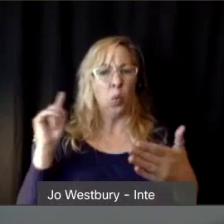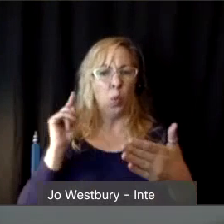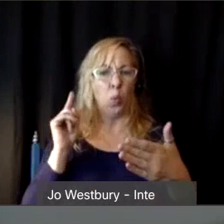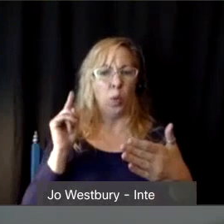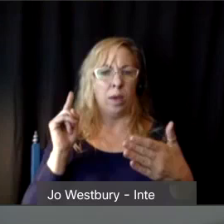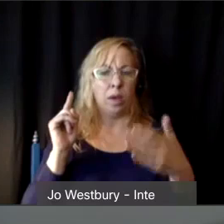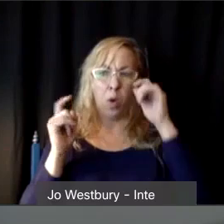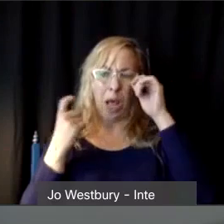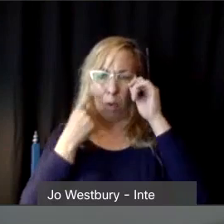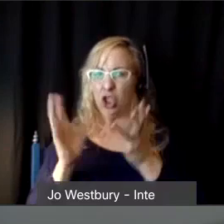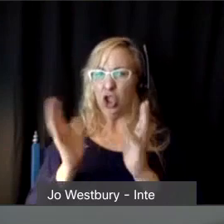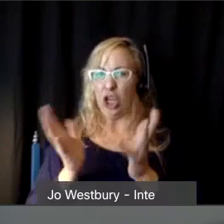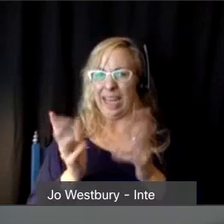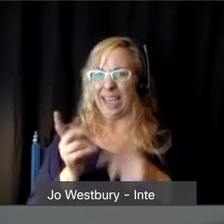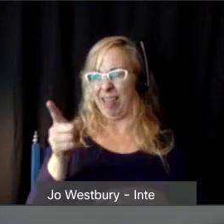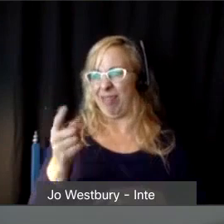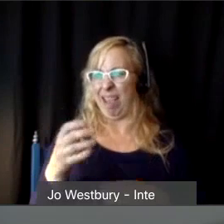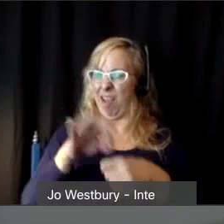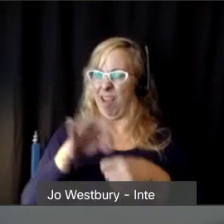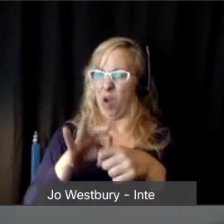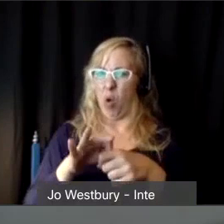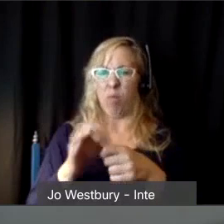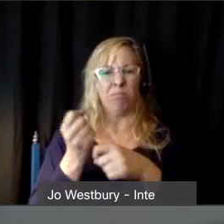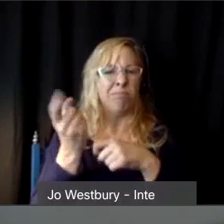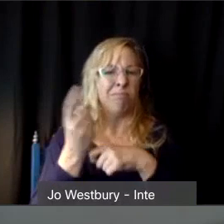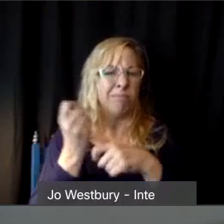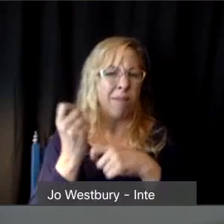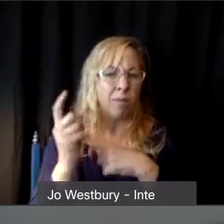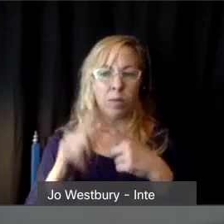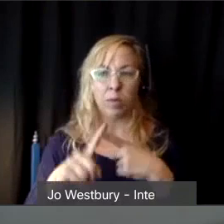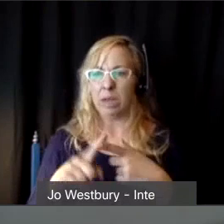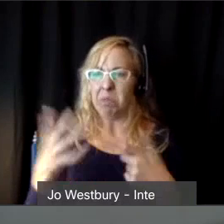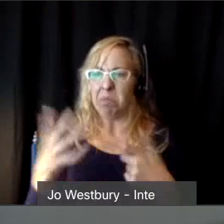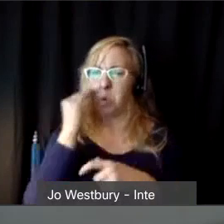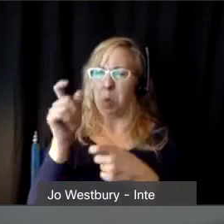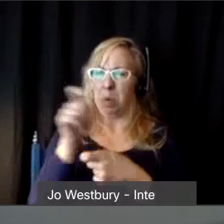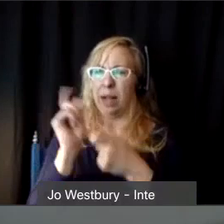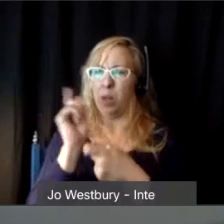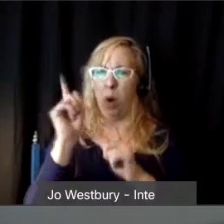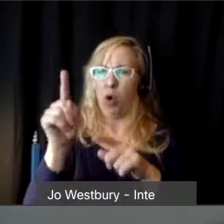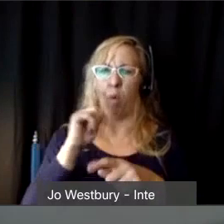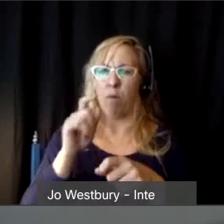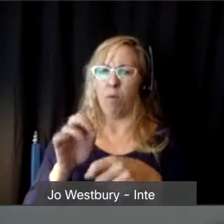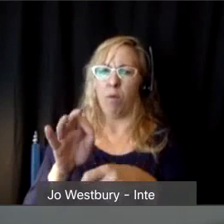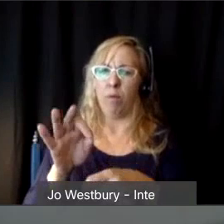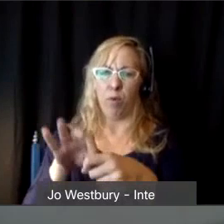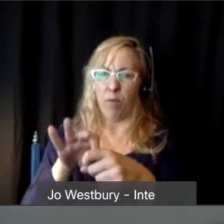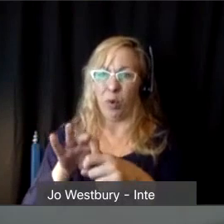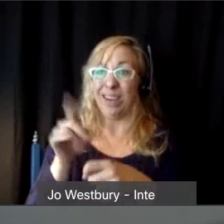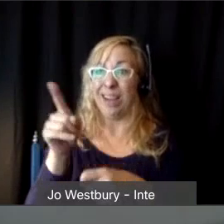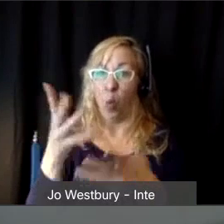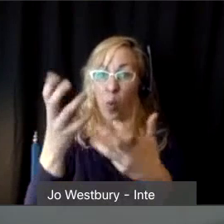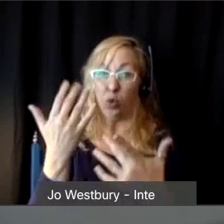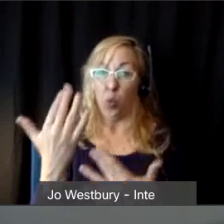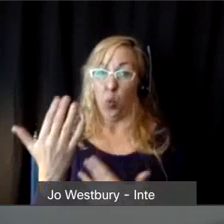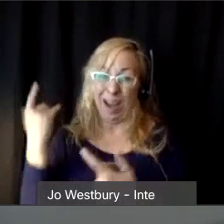every single time, knows exactly where to go to vote, and is very committed to voting on election day